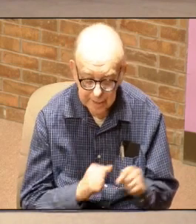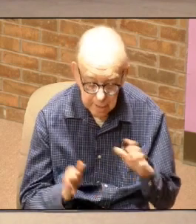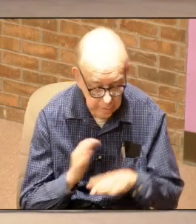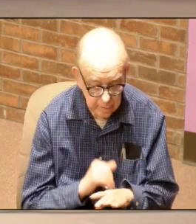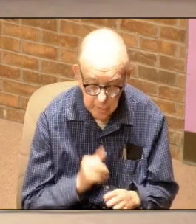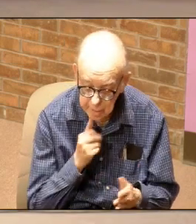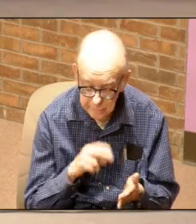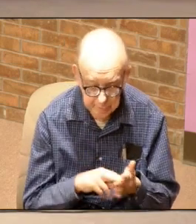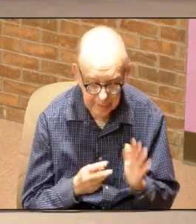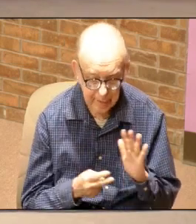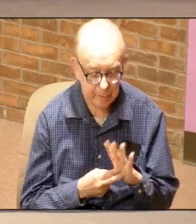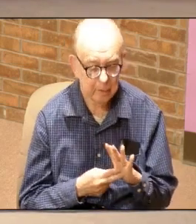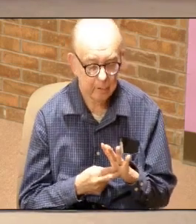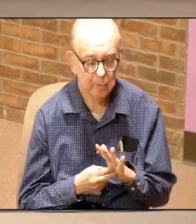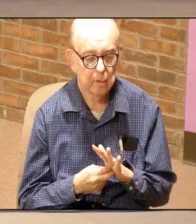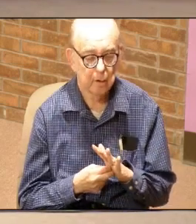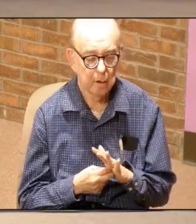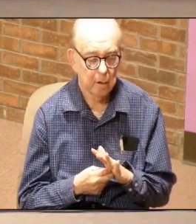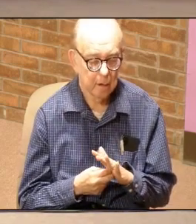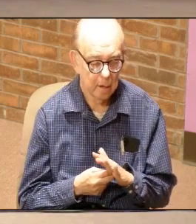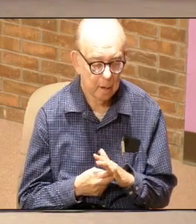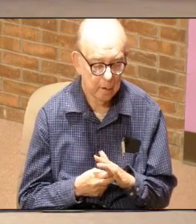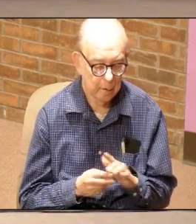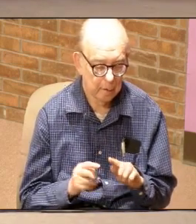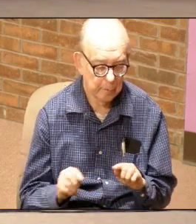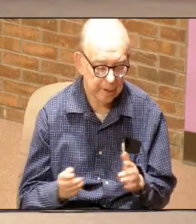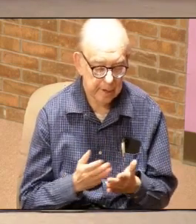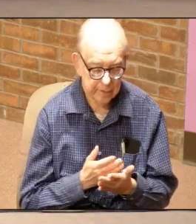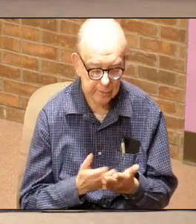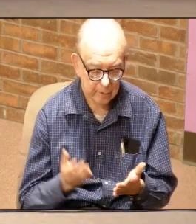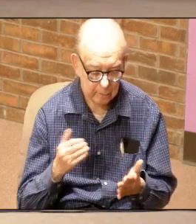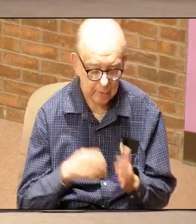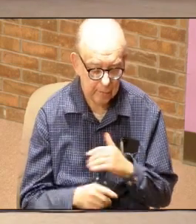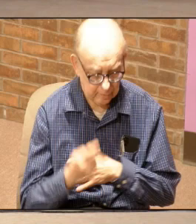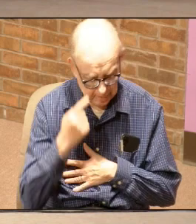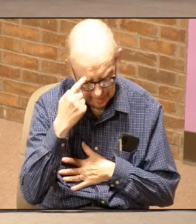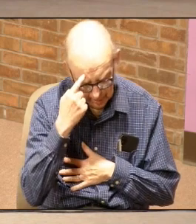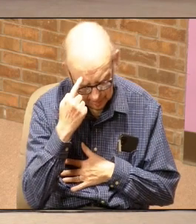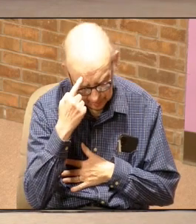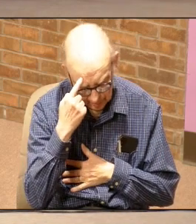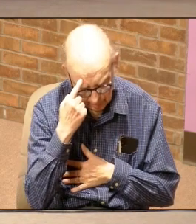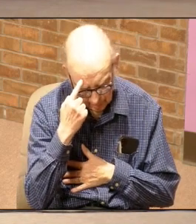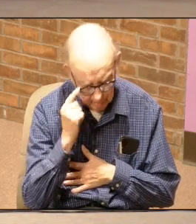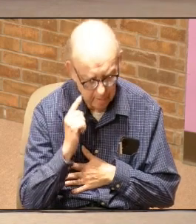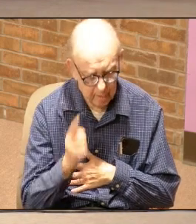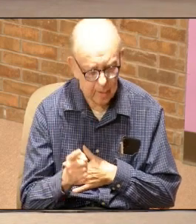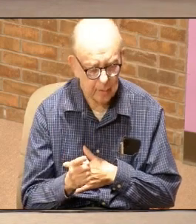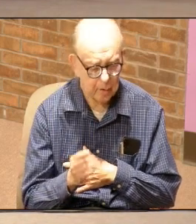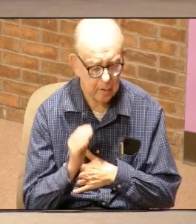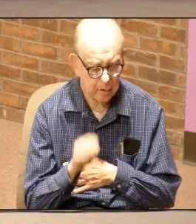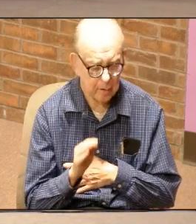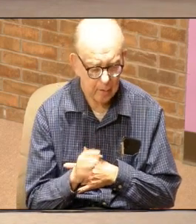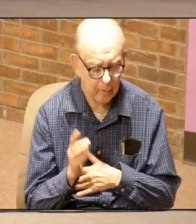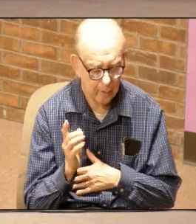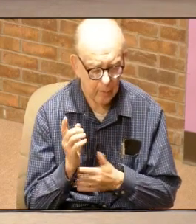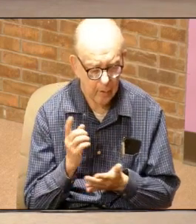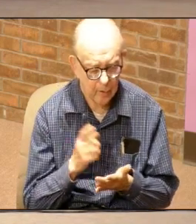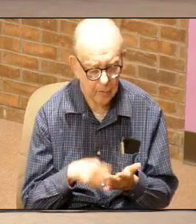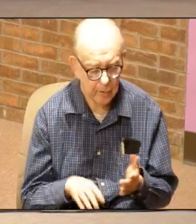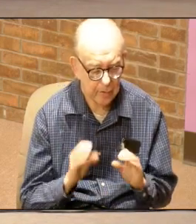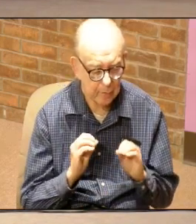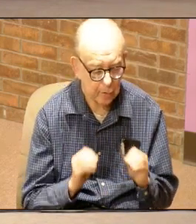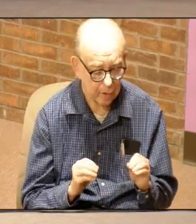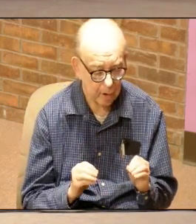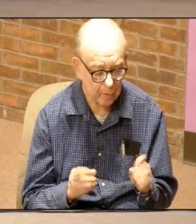trouble. But something will come into their thoughts and their minds that will remind them of what they were taught when they